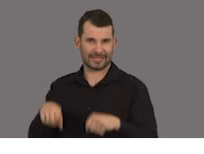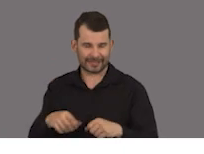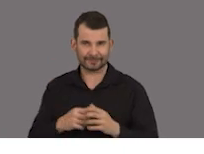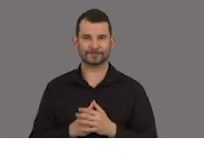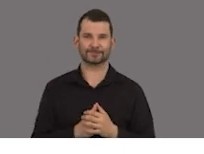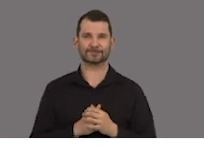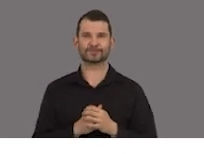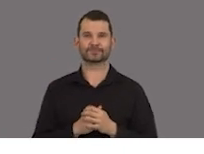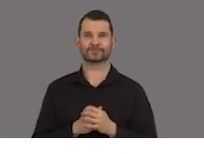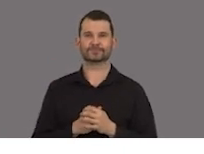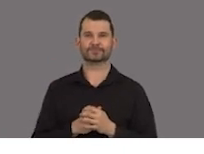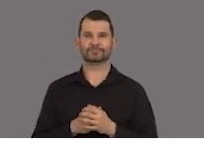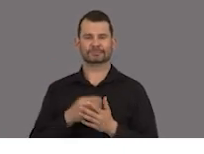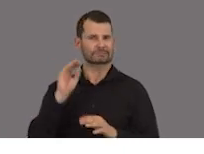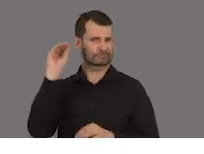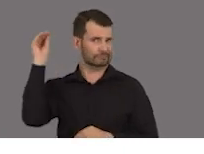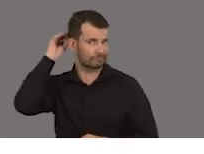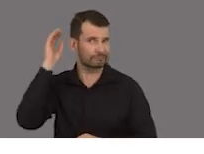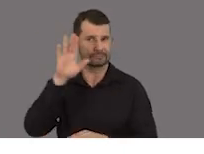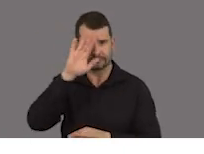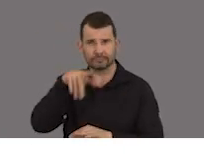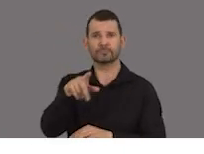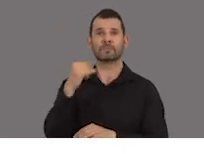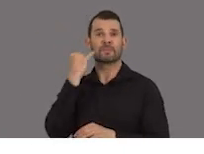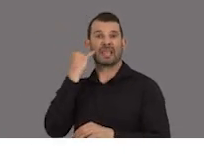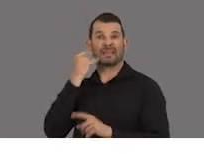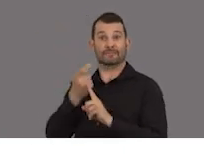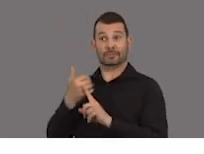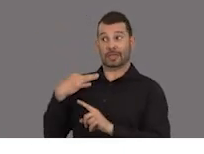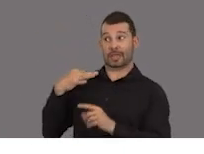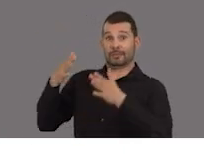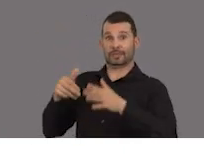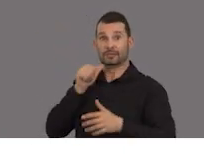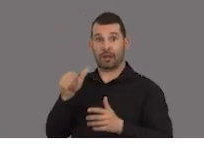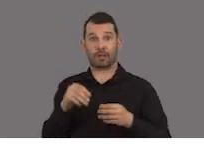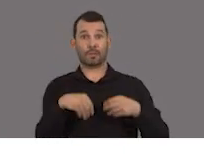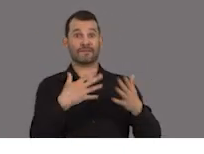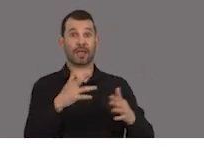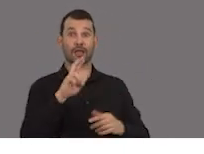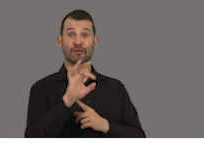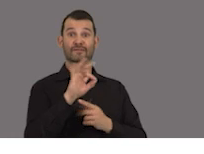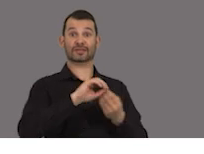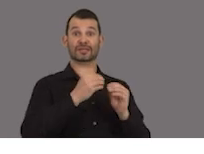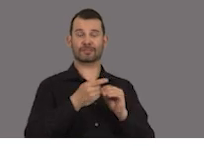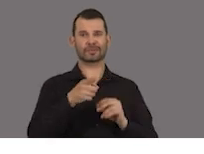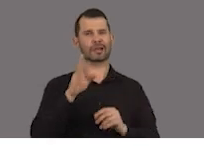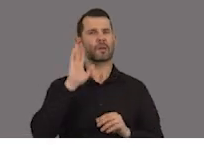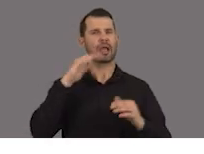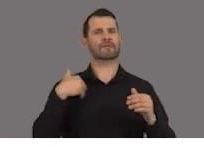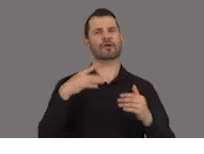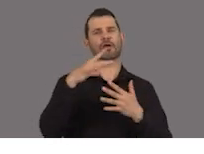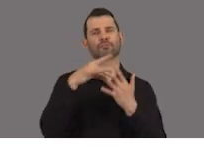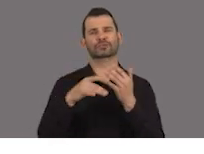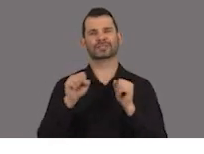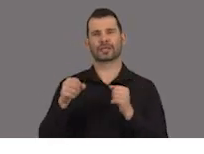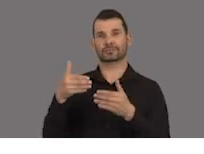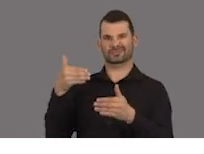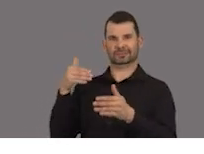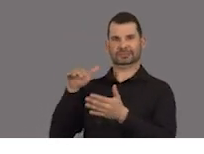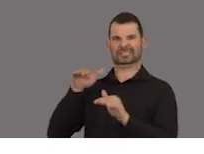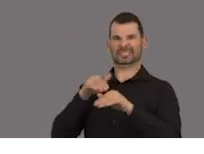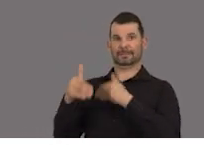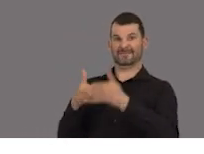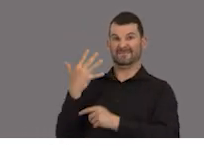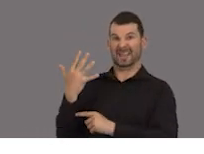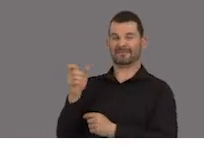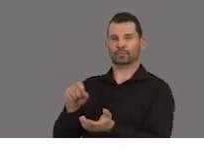Please note that if the applicant did not provide a reference number, You will have the option in step 5 to print